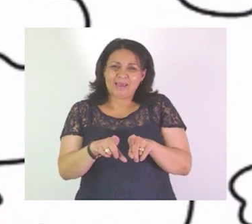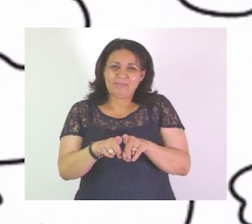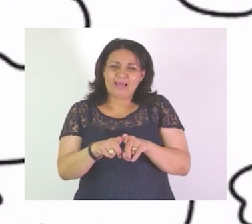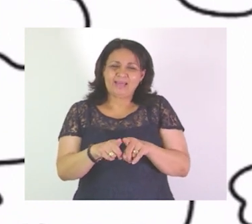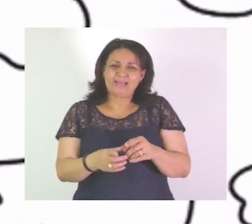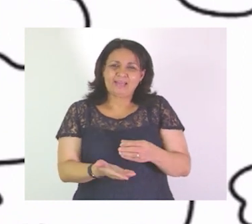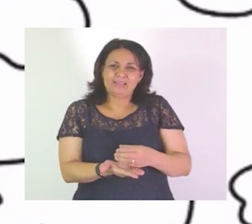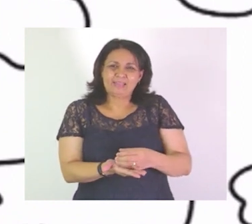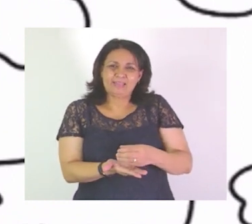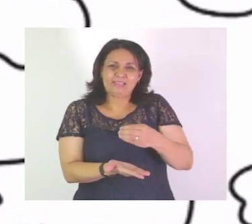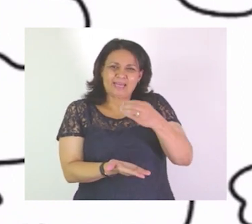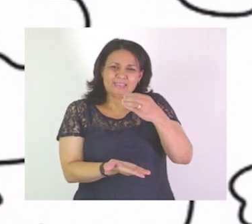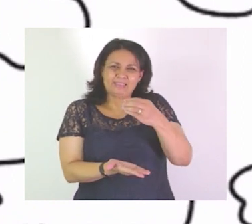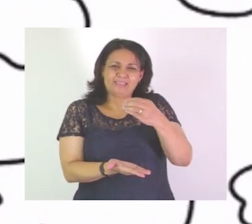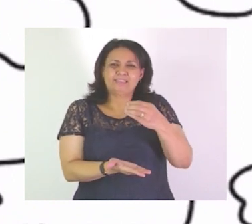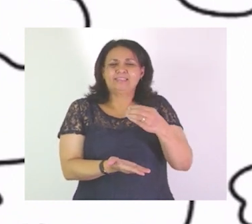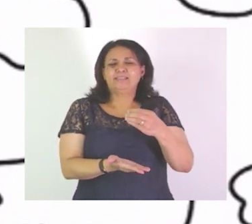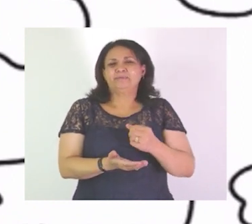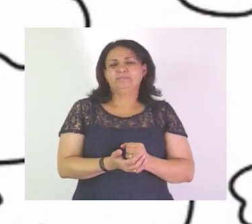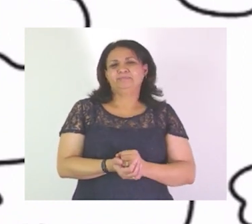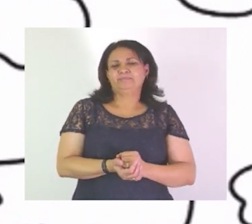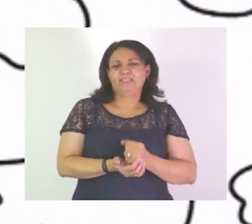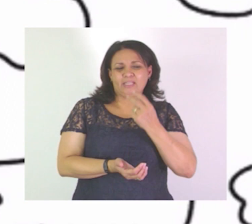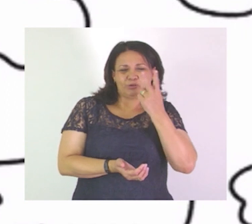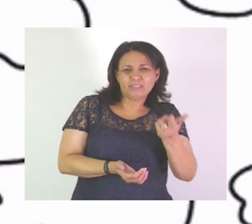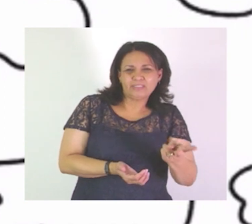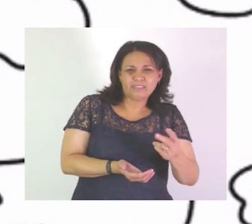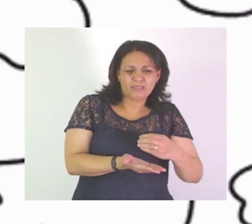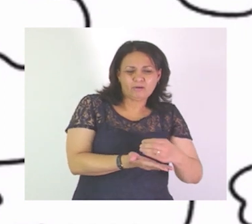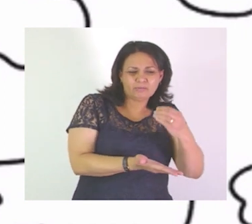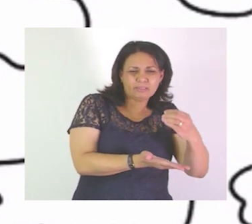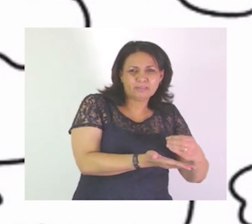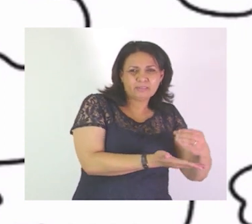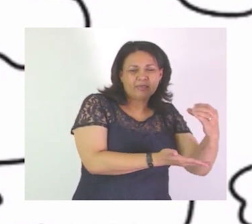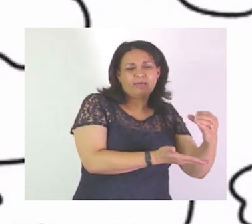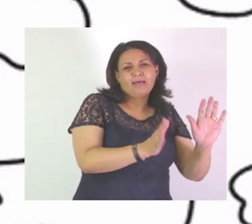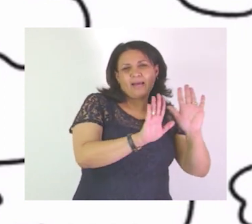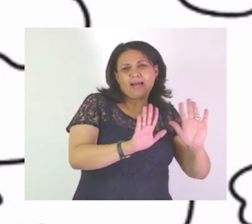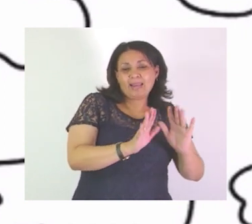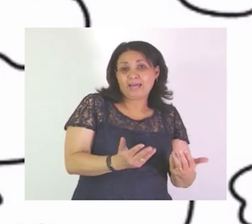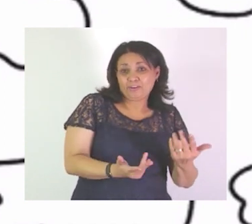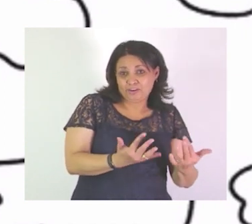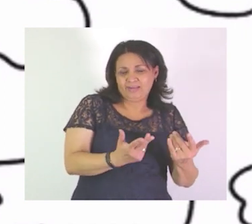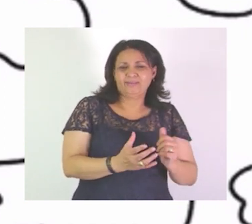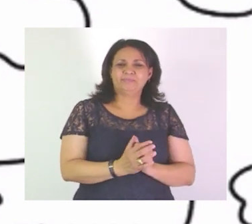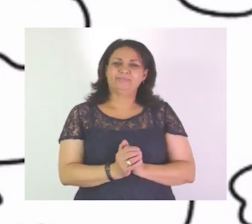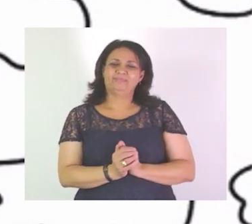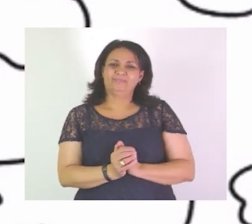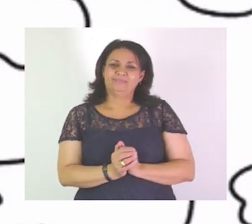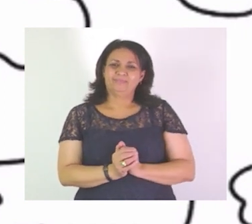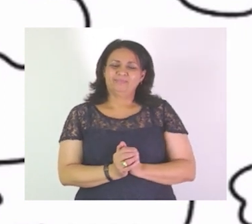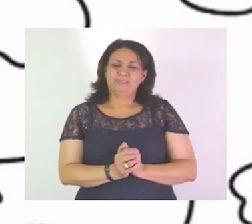used to color all the paint tints that you can see on the exercise.